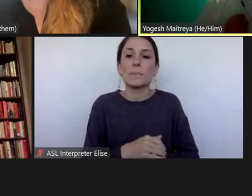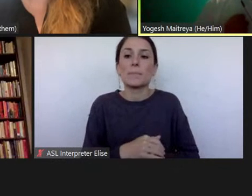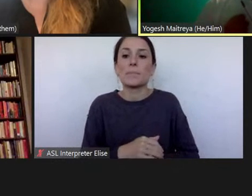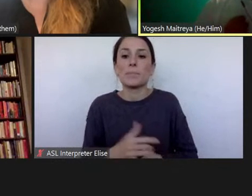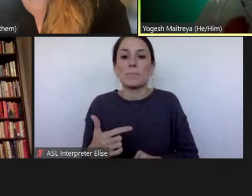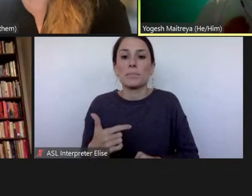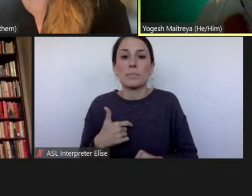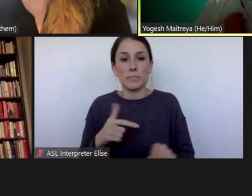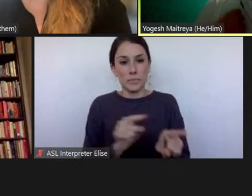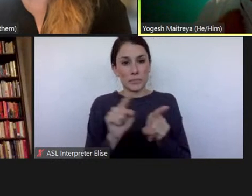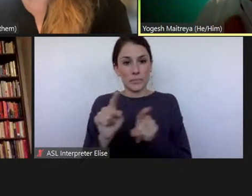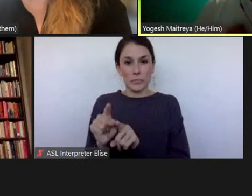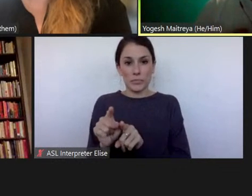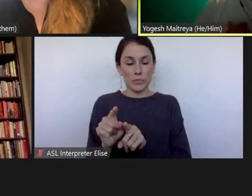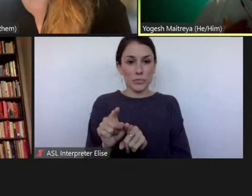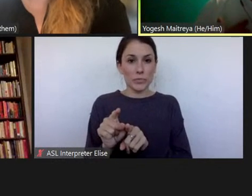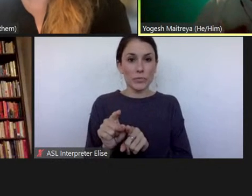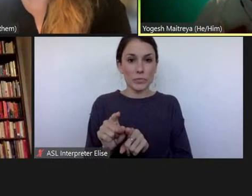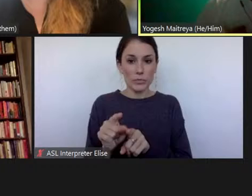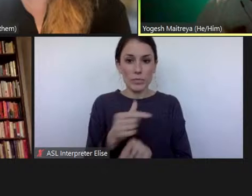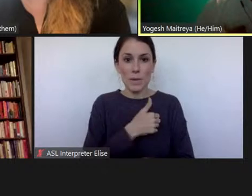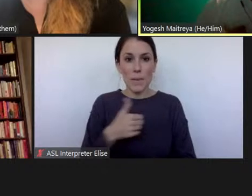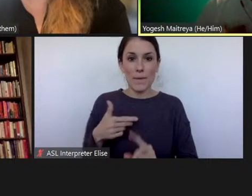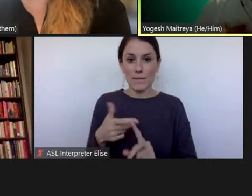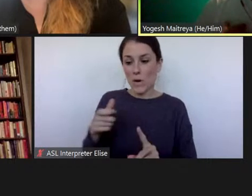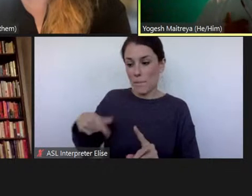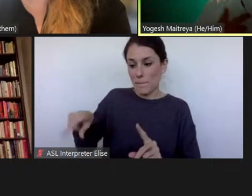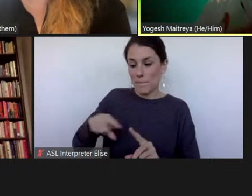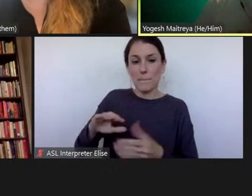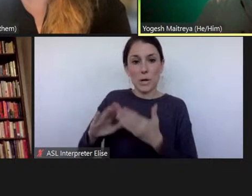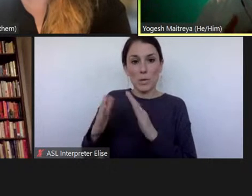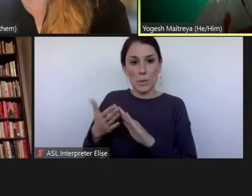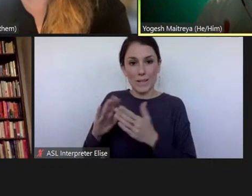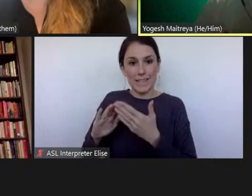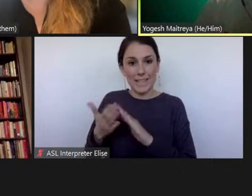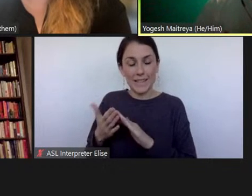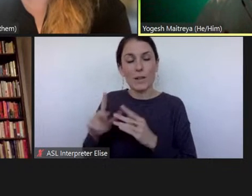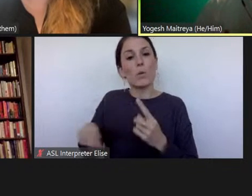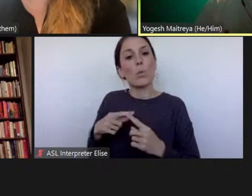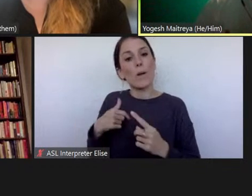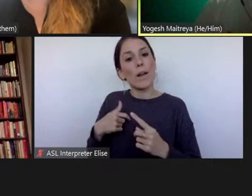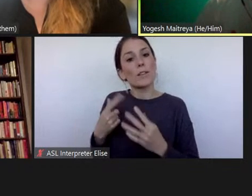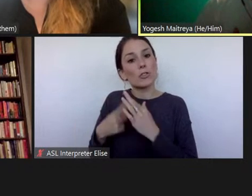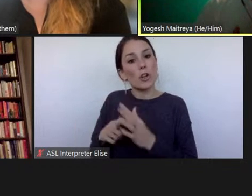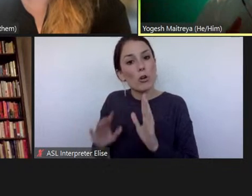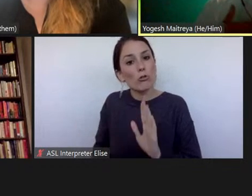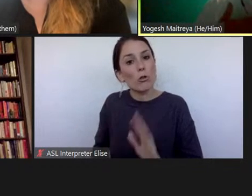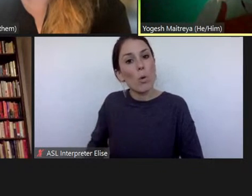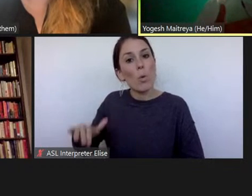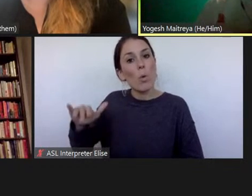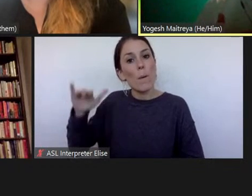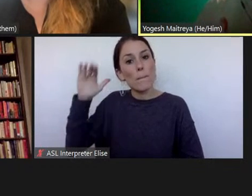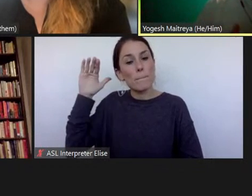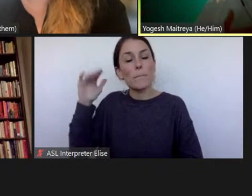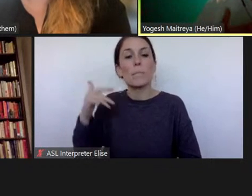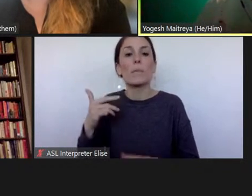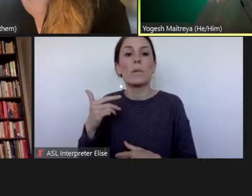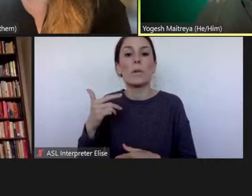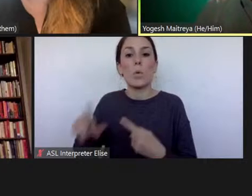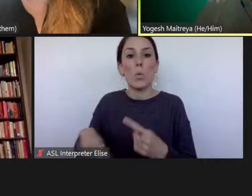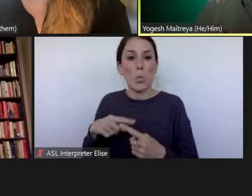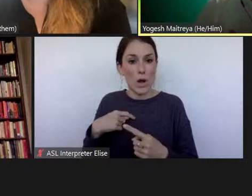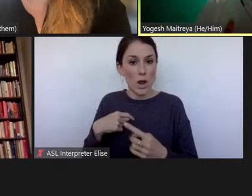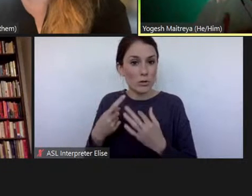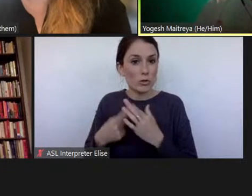I, as a member from this community, when I started growing up, when I started